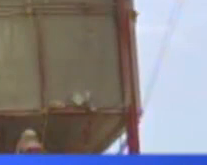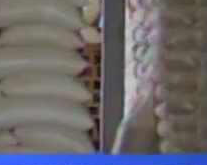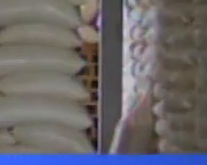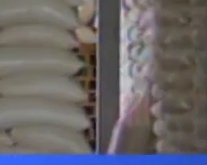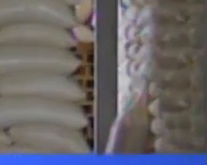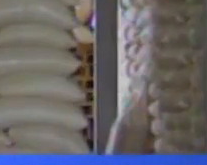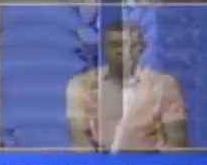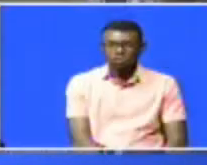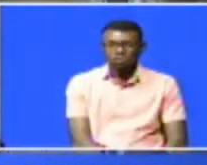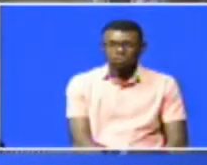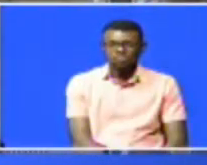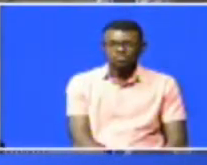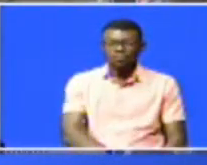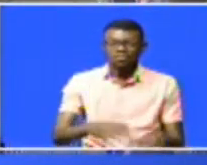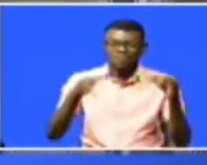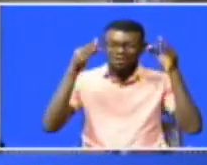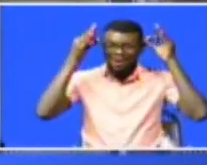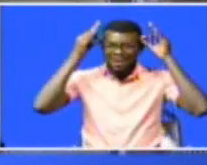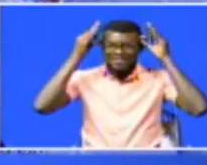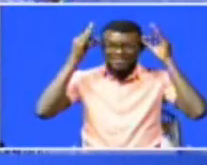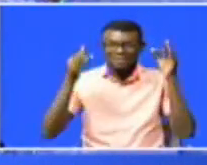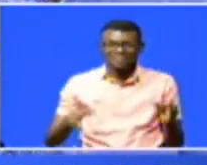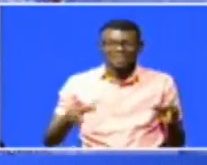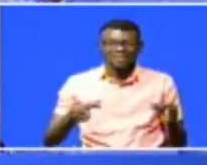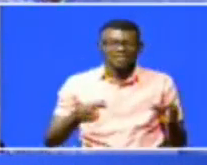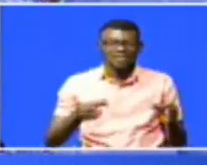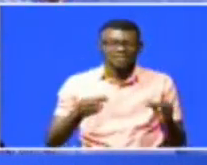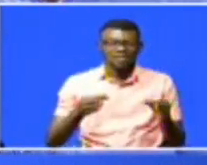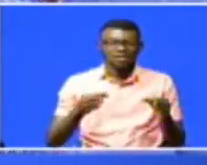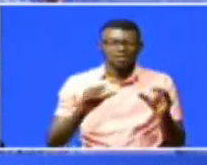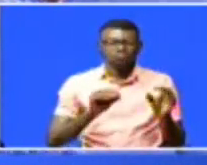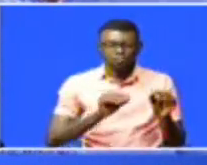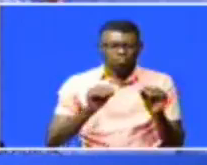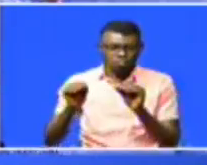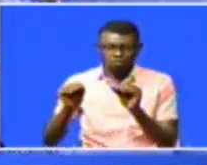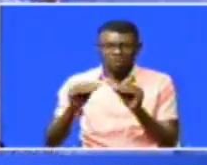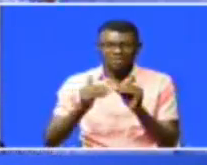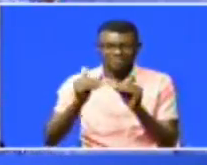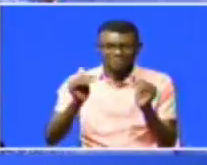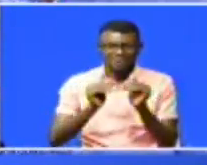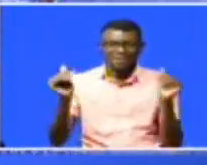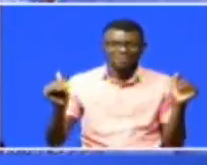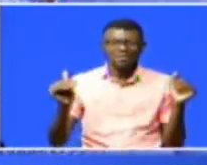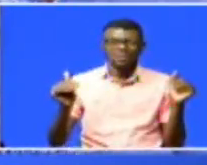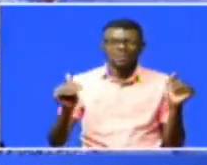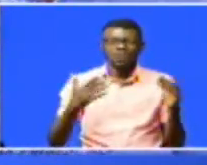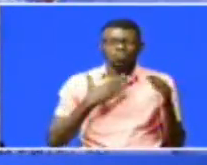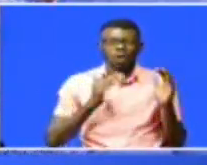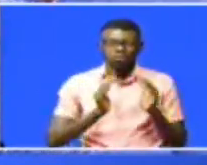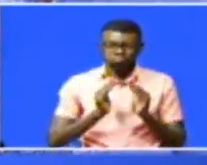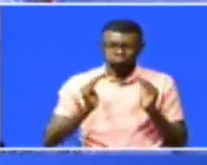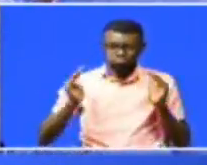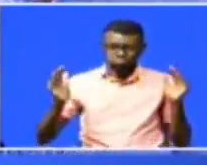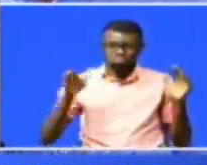It is a question of now making a decision of going to the next level. Move away now from pilot, expand the